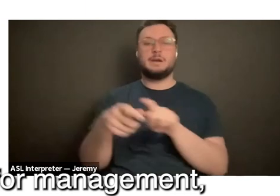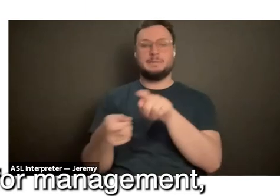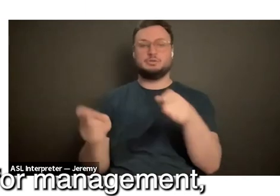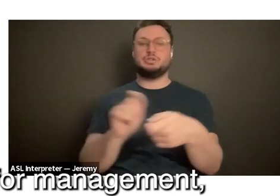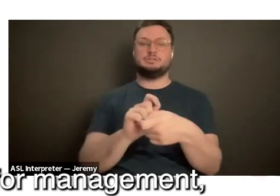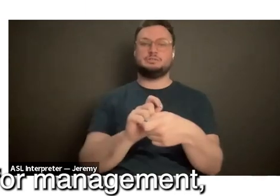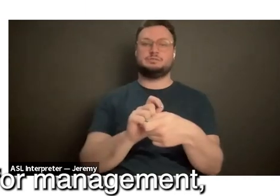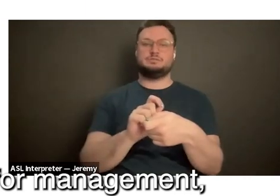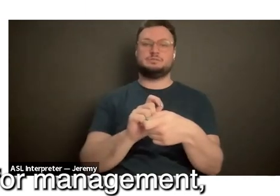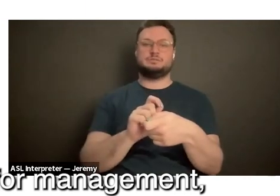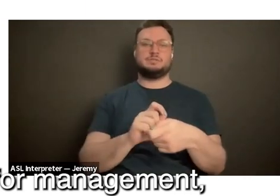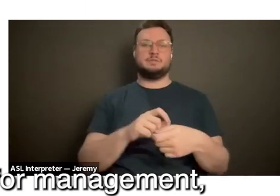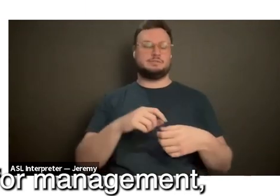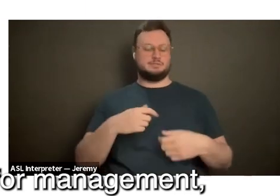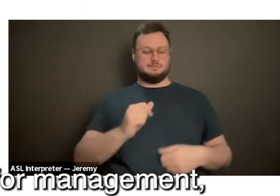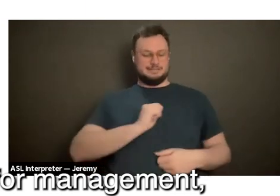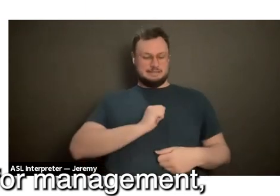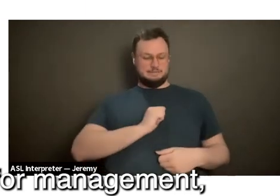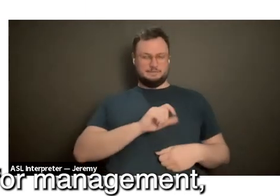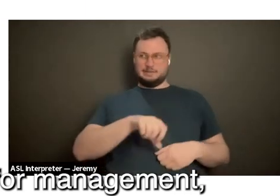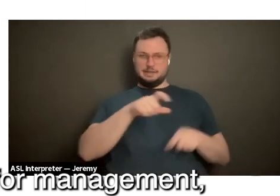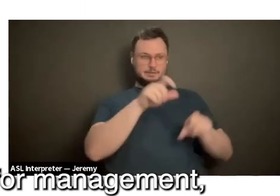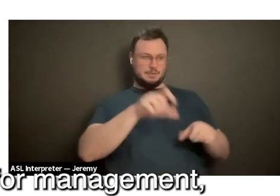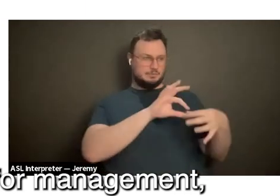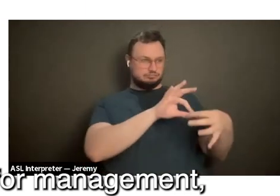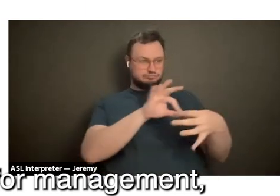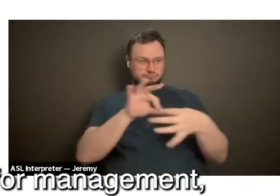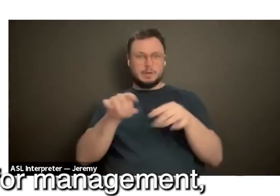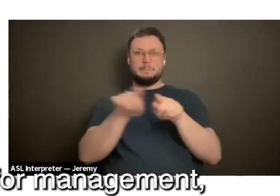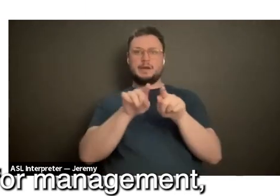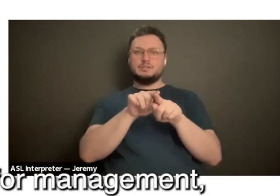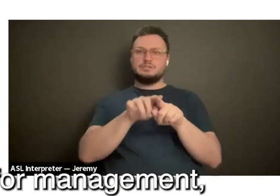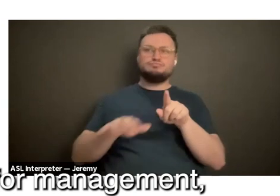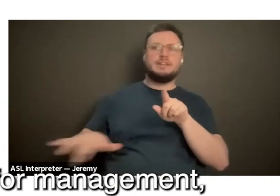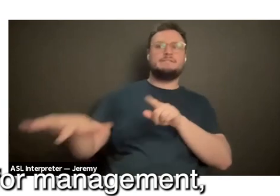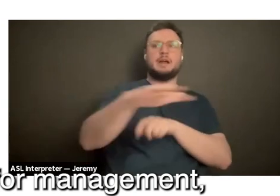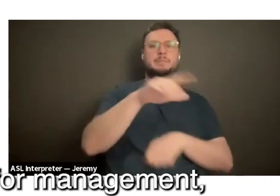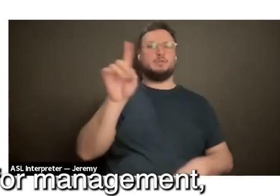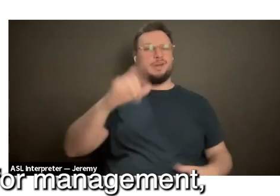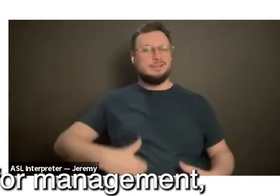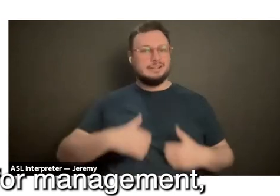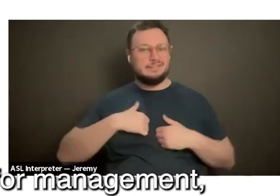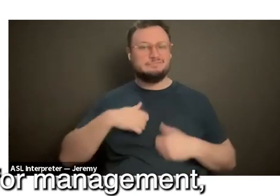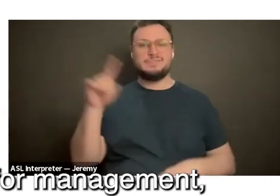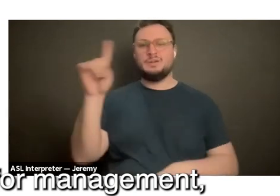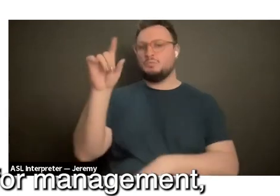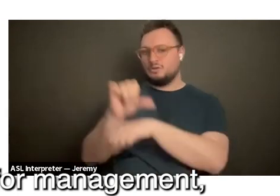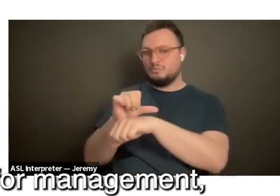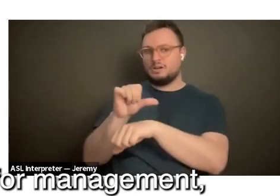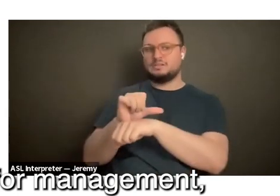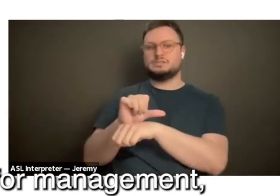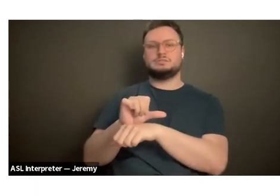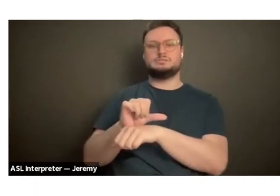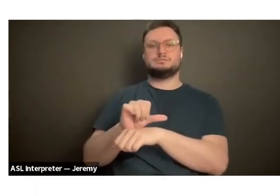intimacy that we have between the environment in which we live and ourselves. But often we forget that. And we have